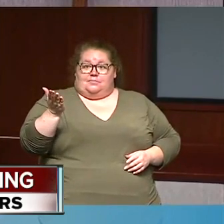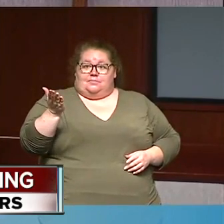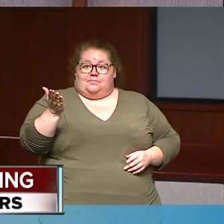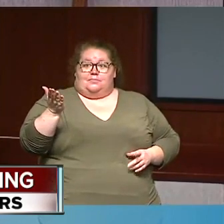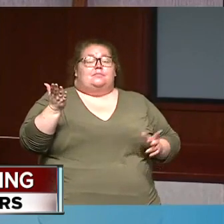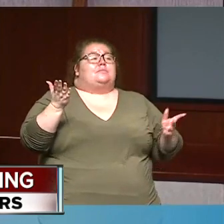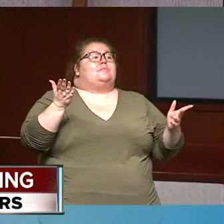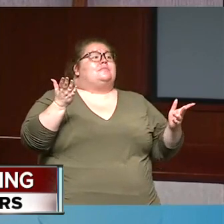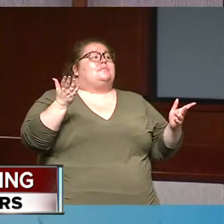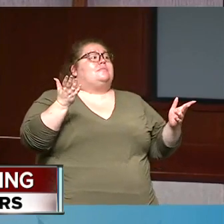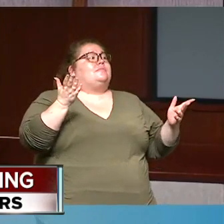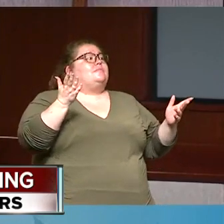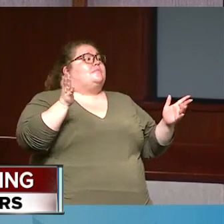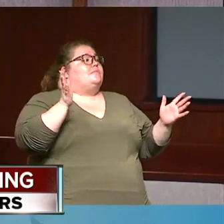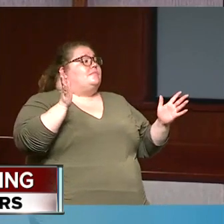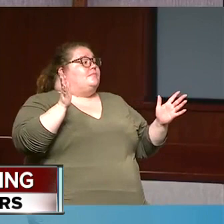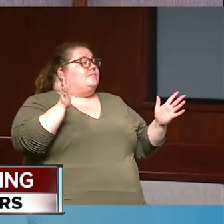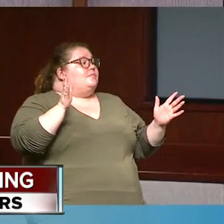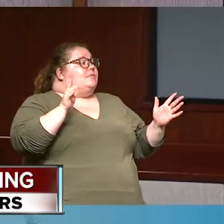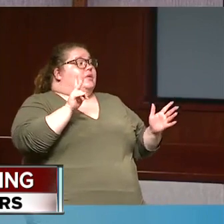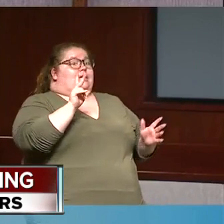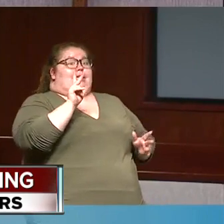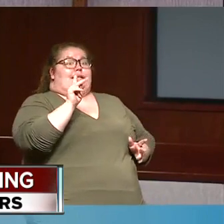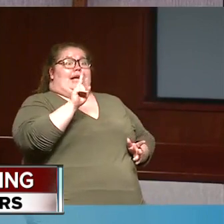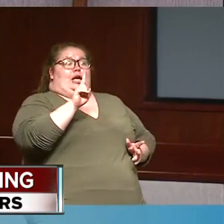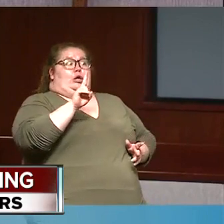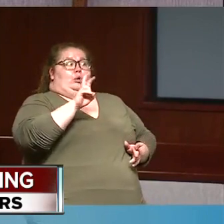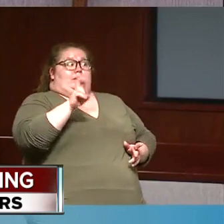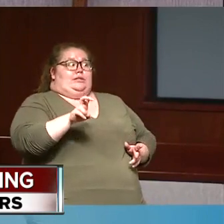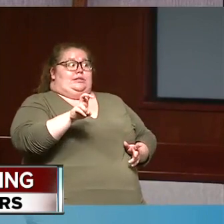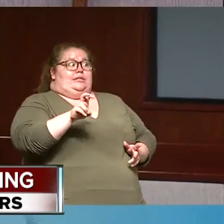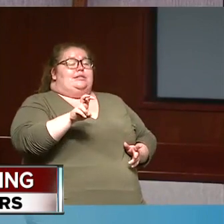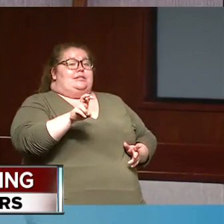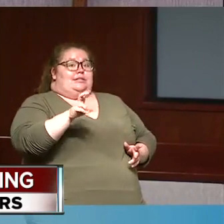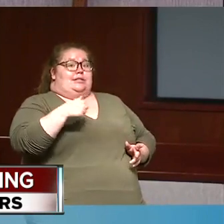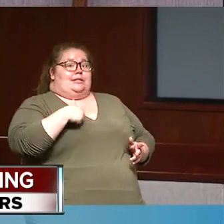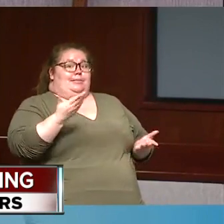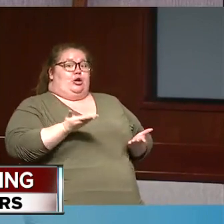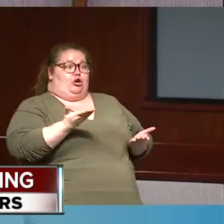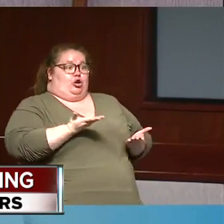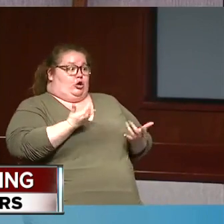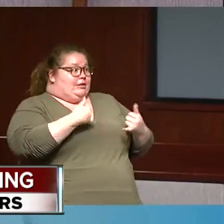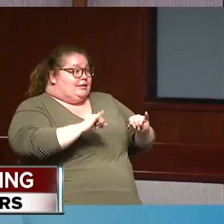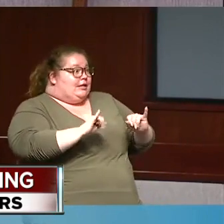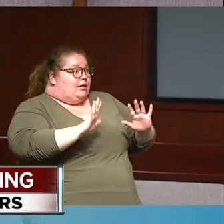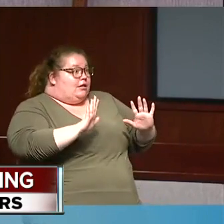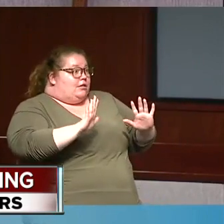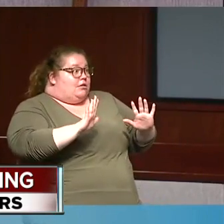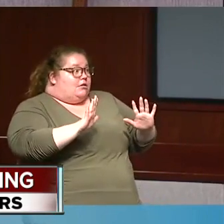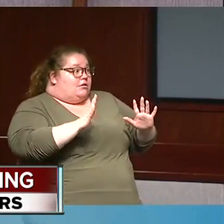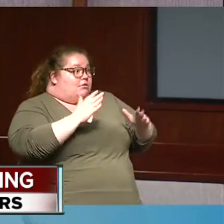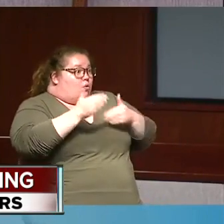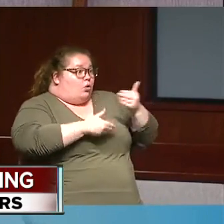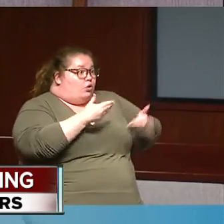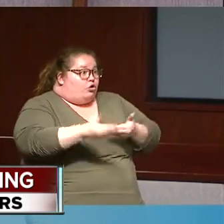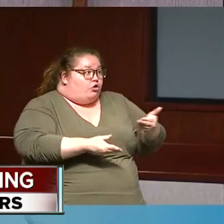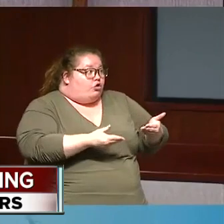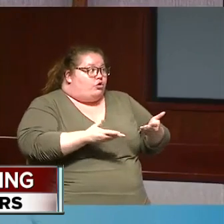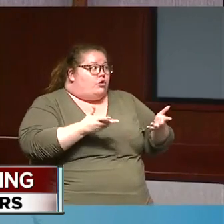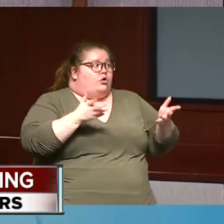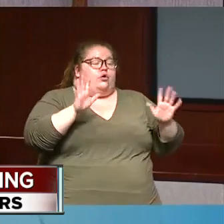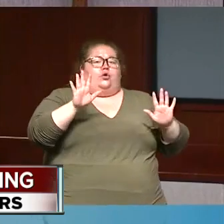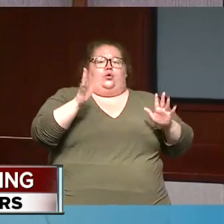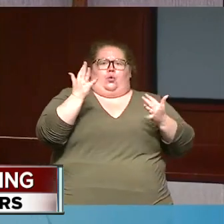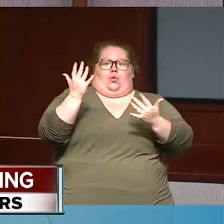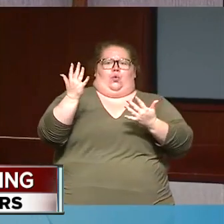Forgot the star 6 from PGET. There we go. Hey, are we still on the right order? Let me go